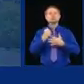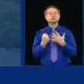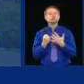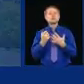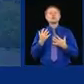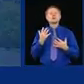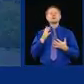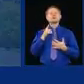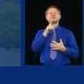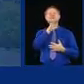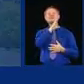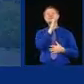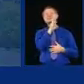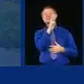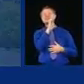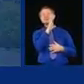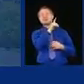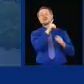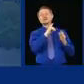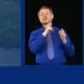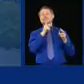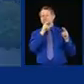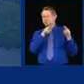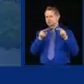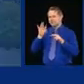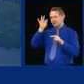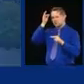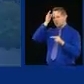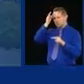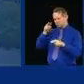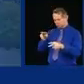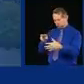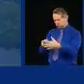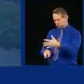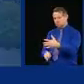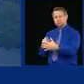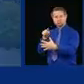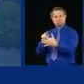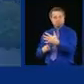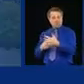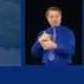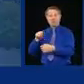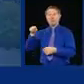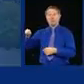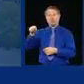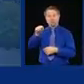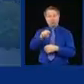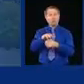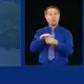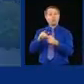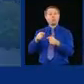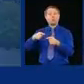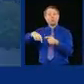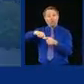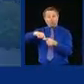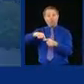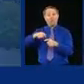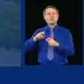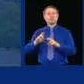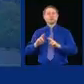CDC, we have certain regions that are poised to reopen